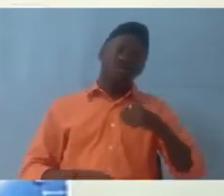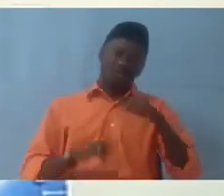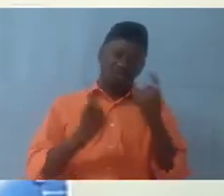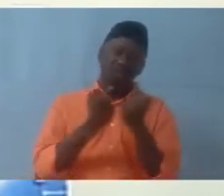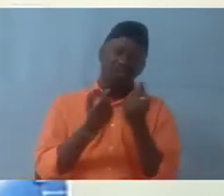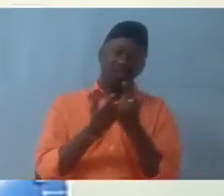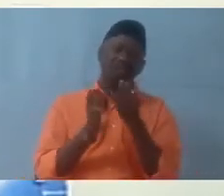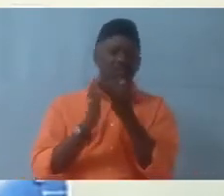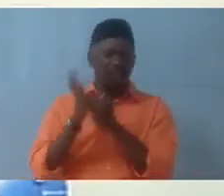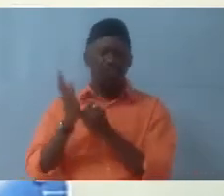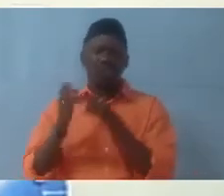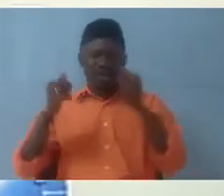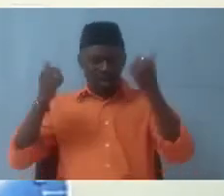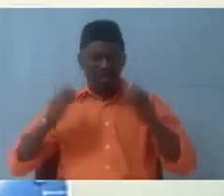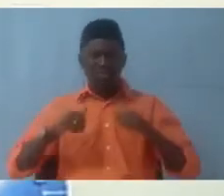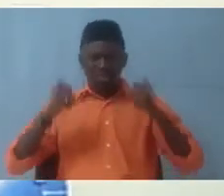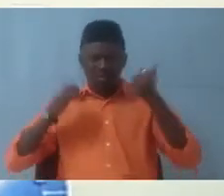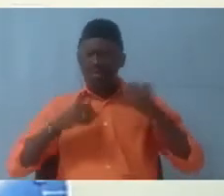time.